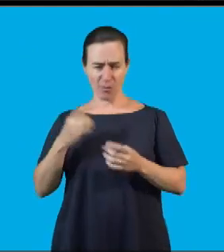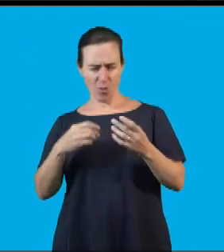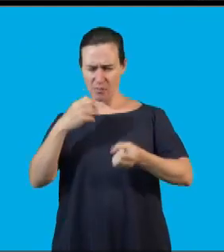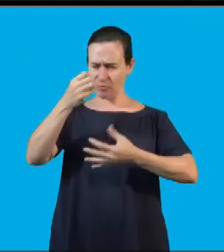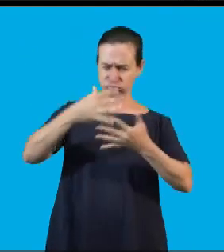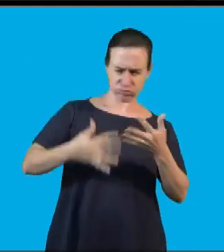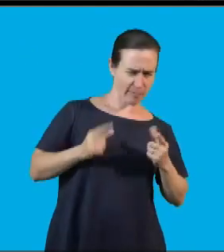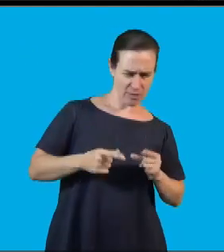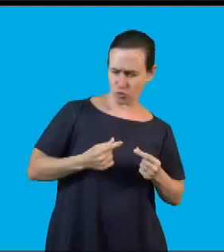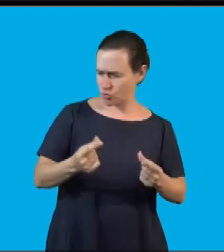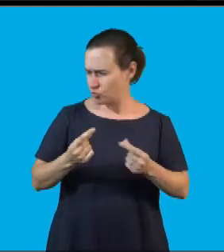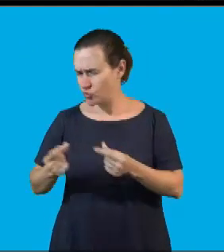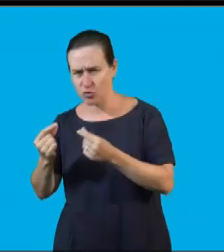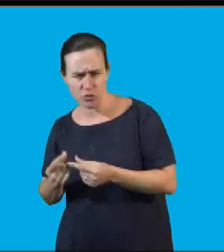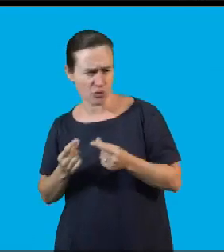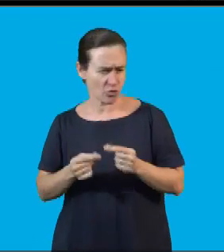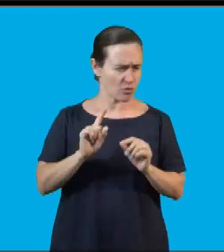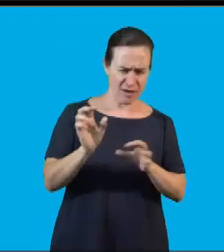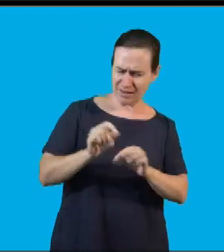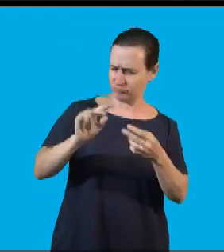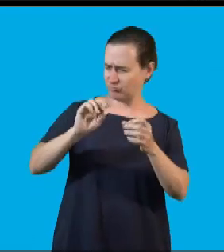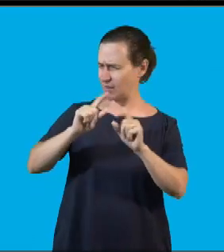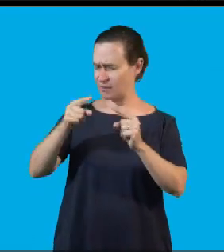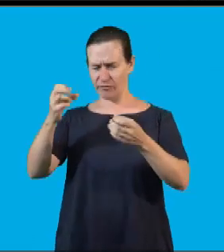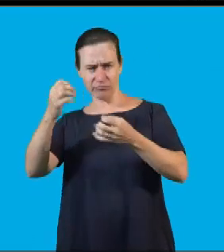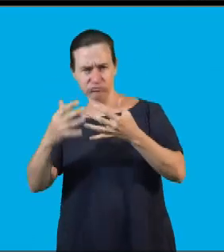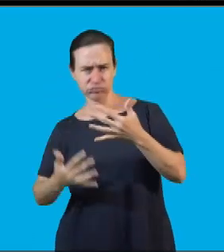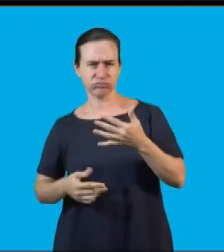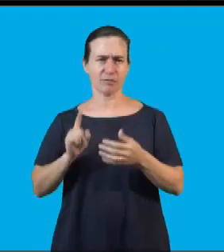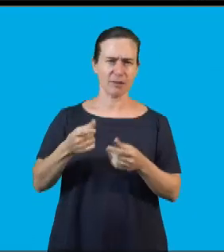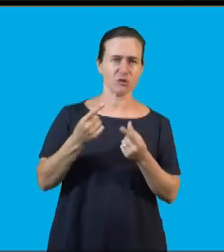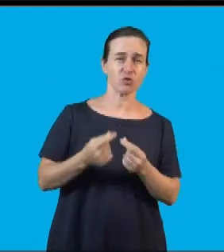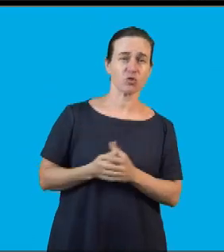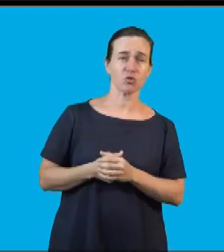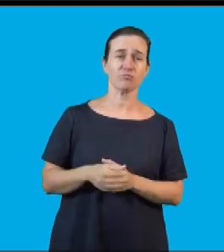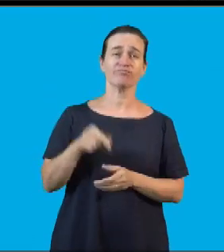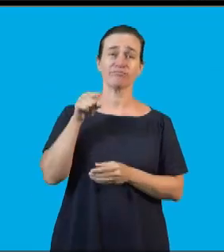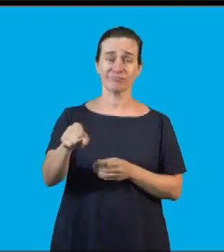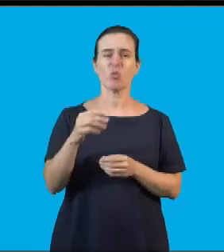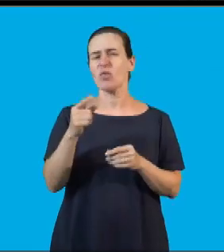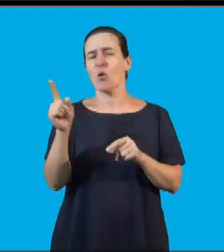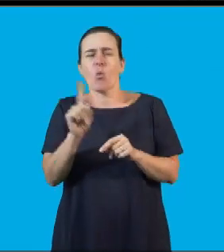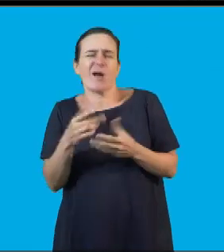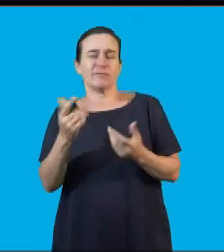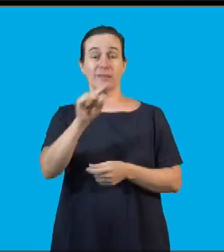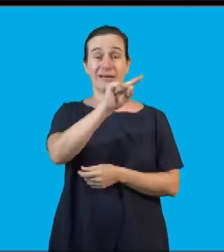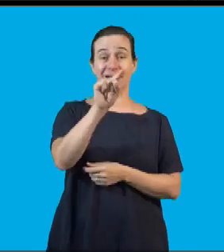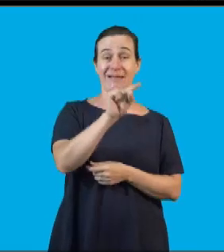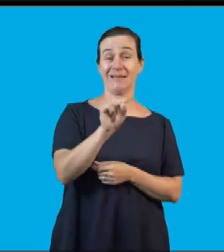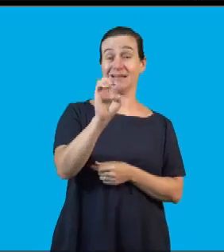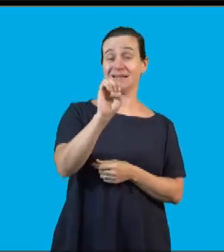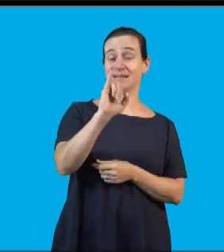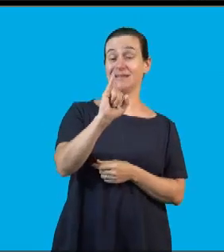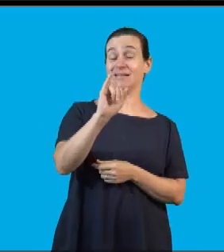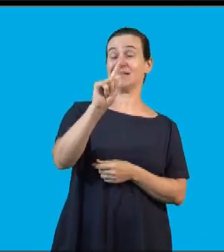multitasking midlifers trying to keep up with whatever zeitgeist, so again, a reference to the glossary you'll find at the end